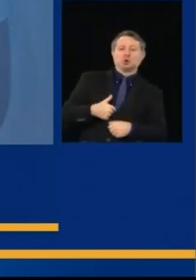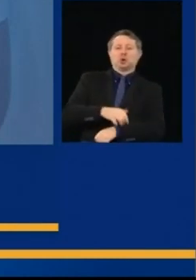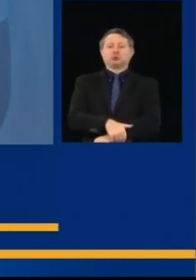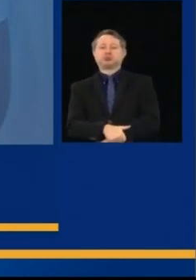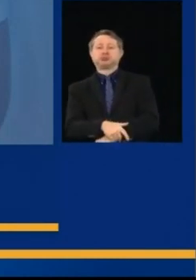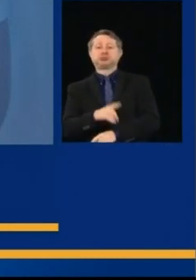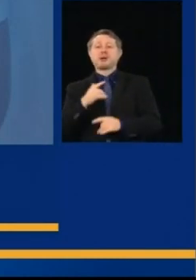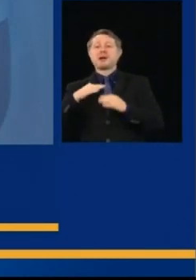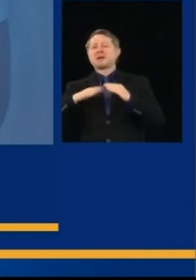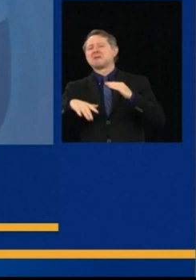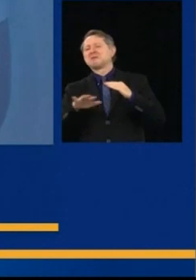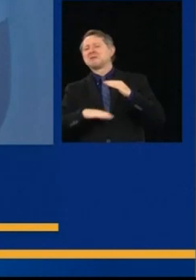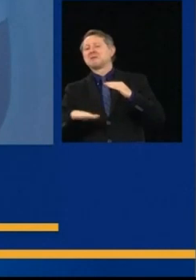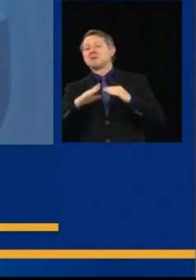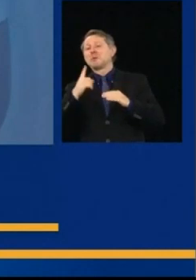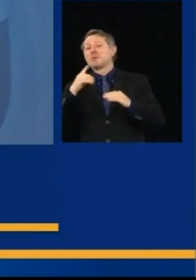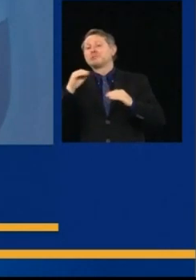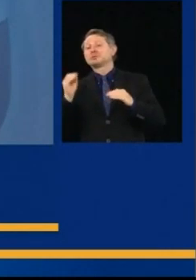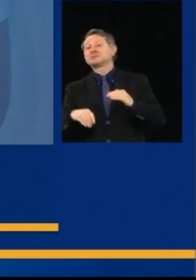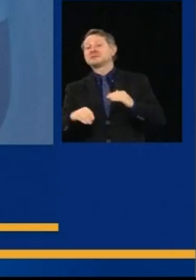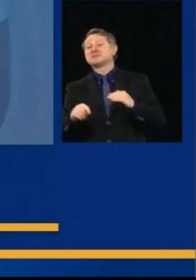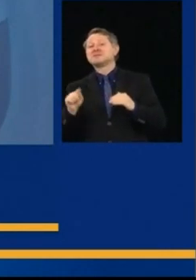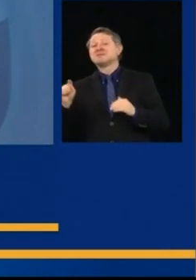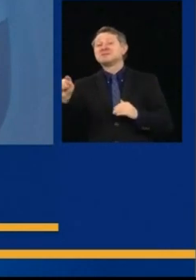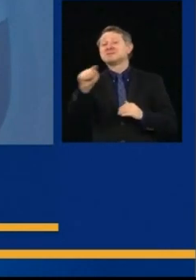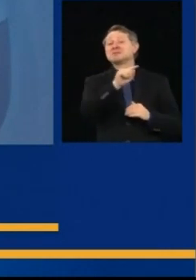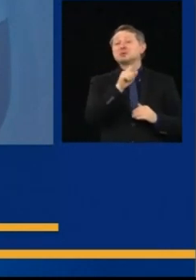1% of New Yorkers who are hospitalized under 20 years old.